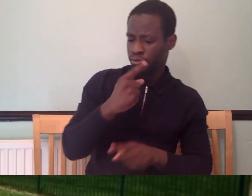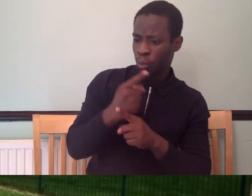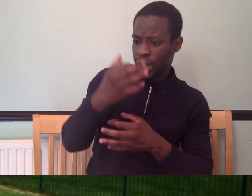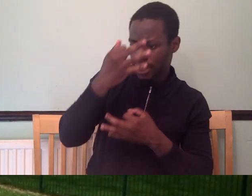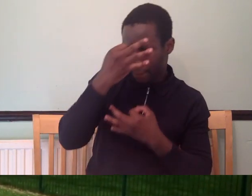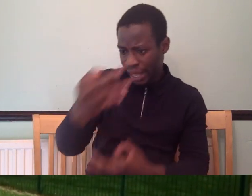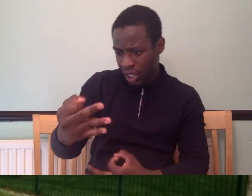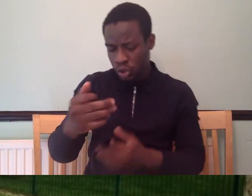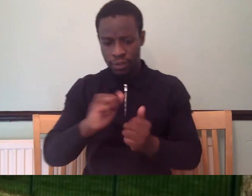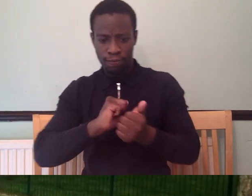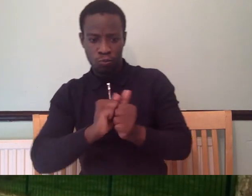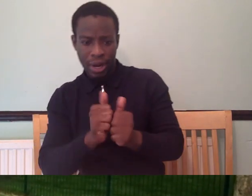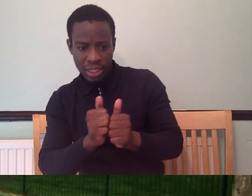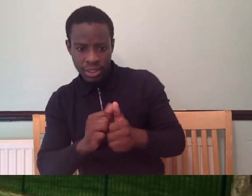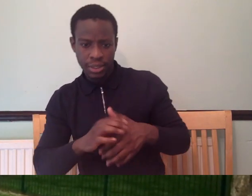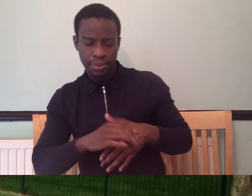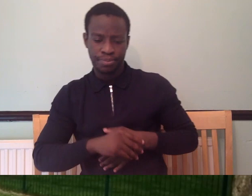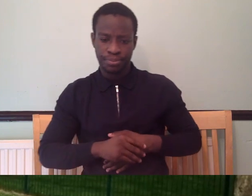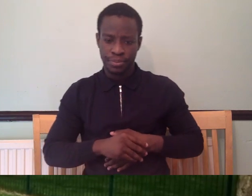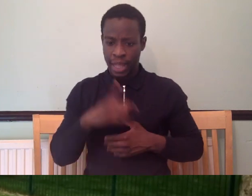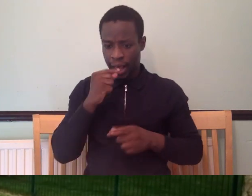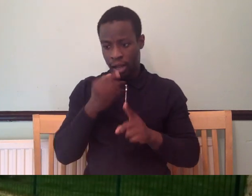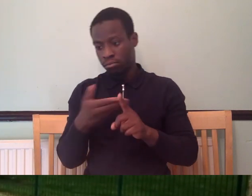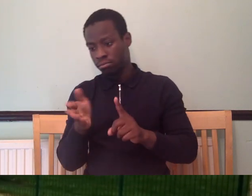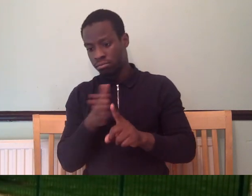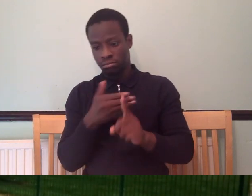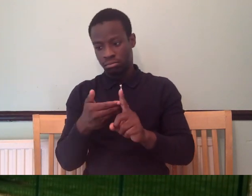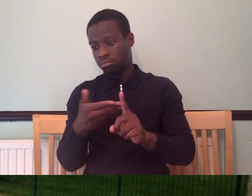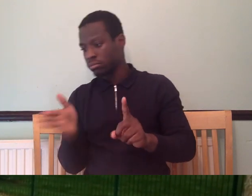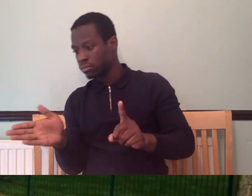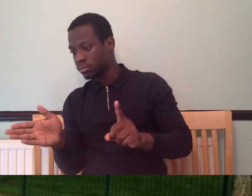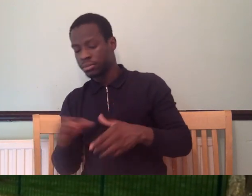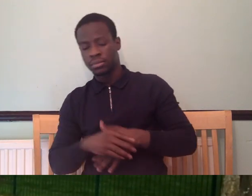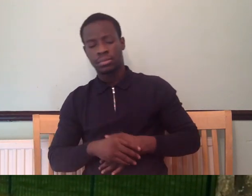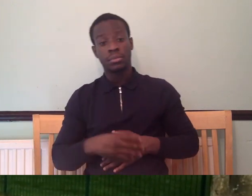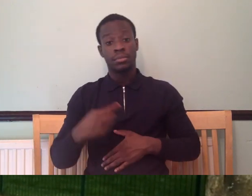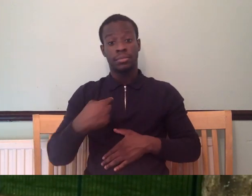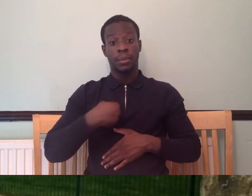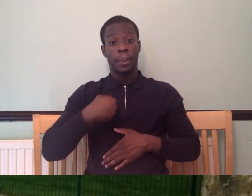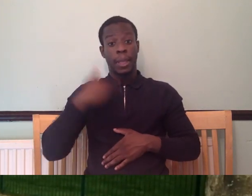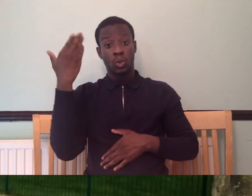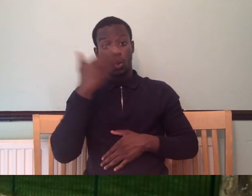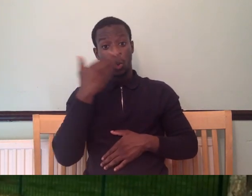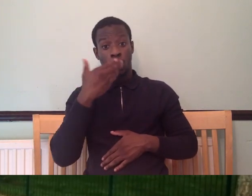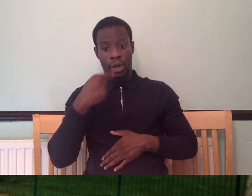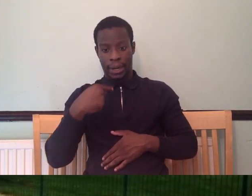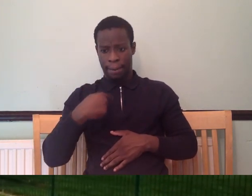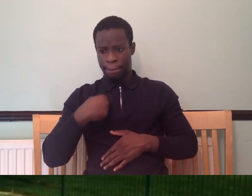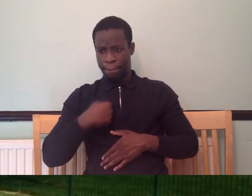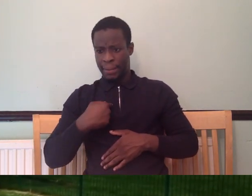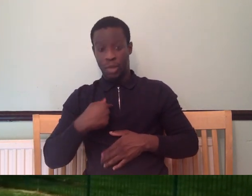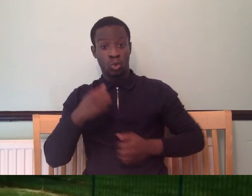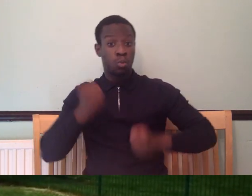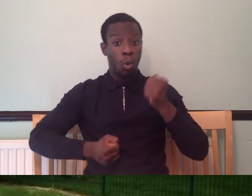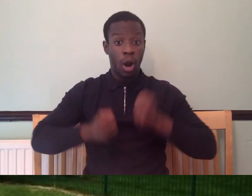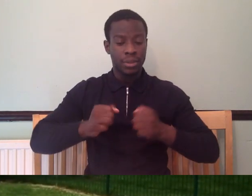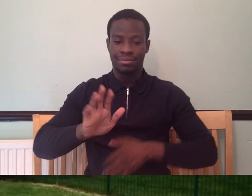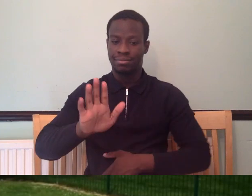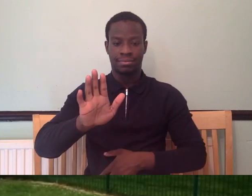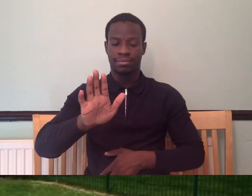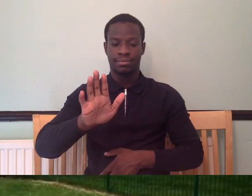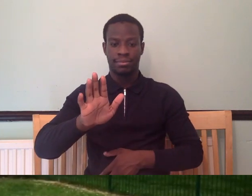about friends that distracted us. When I was at school, at high school, I wasn't much of an athlete. I did enjoy